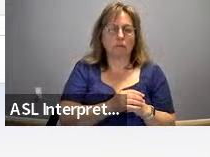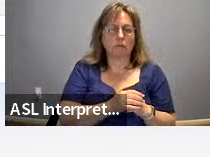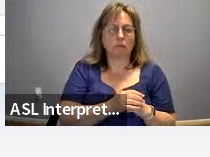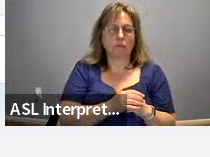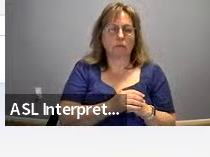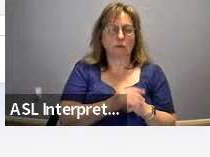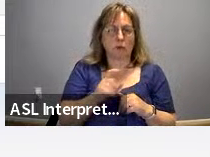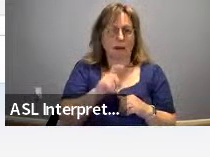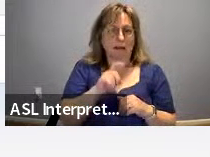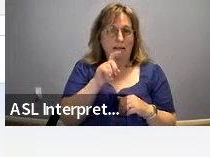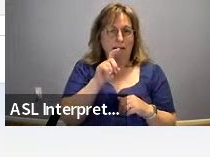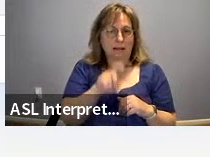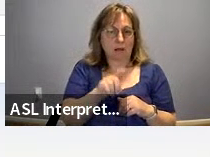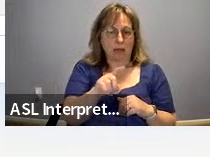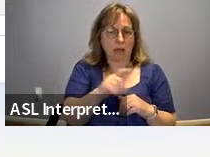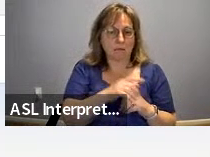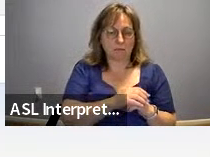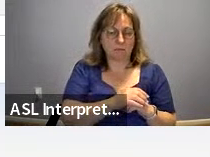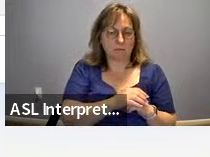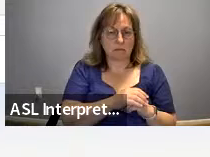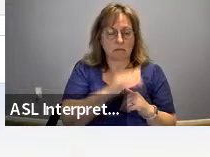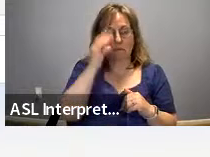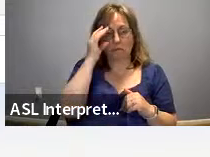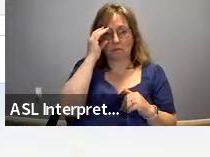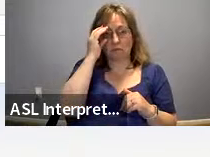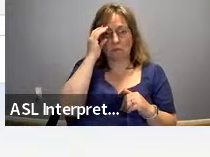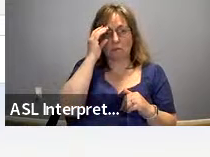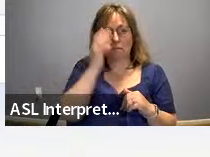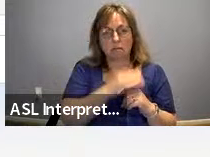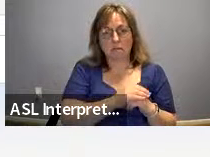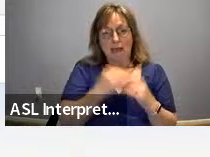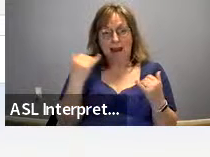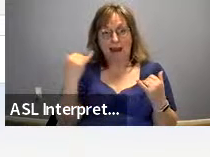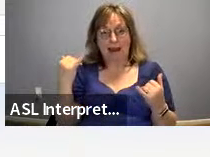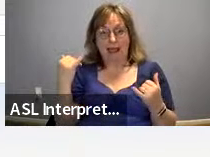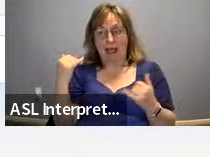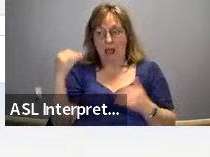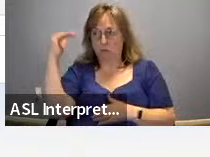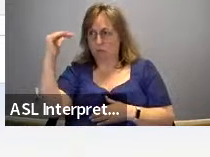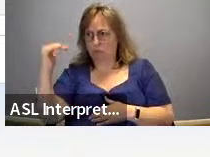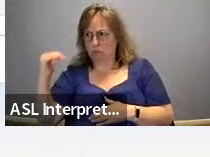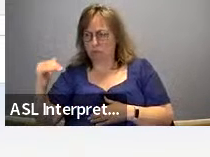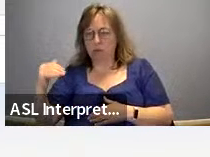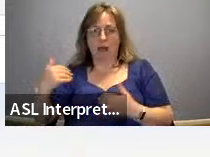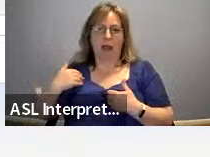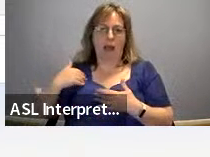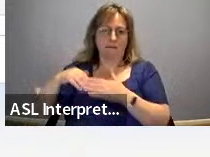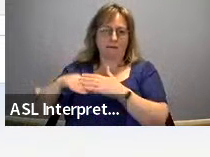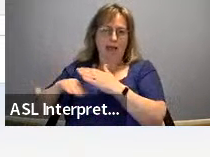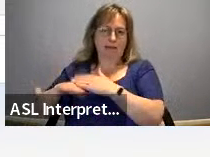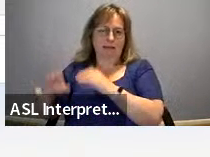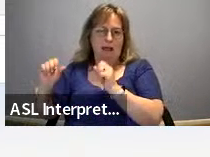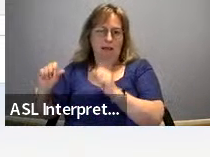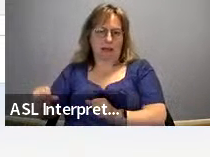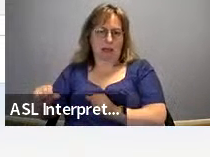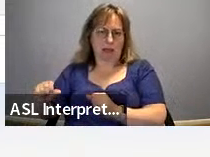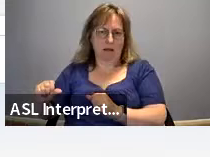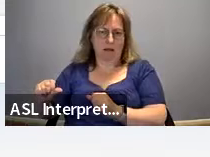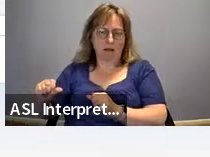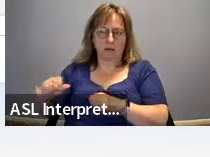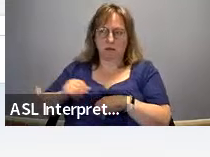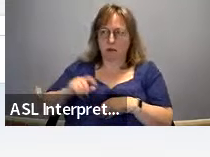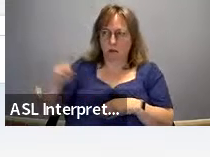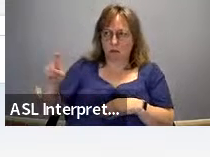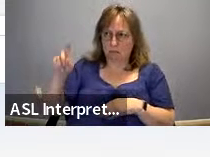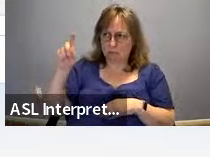So I click on that link, and now I have access to these areas. I want to go back and update my students' ethnicity